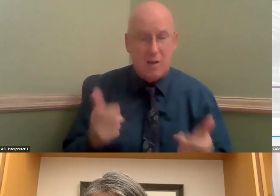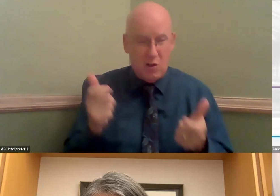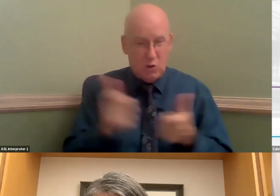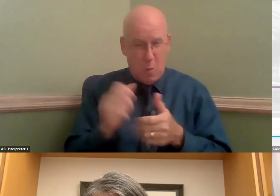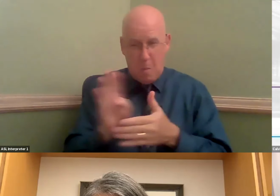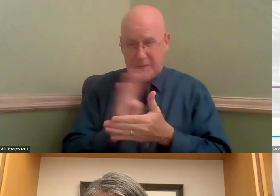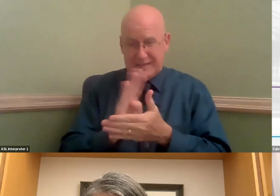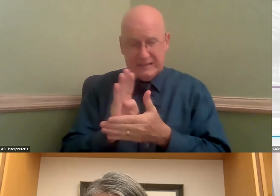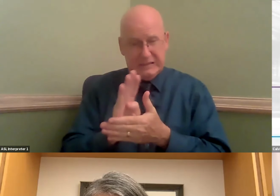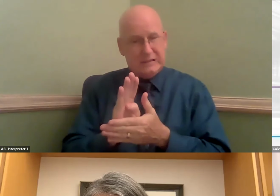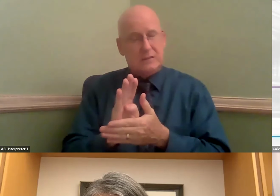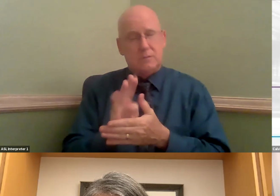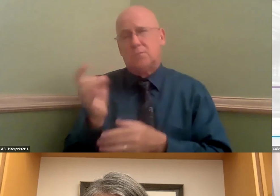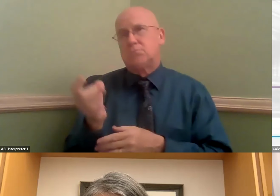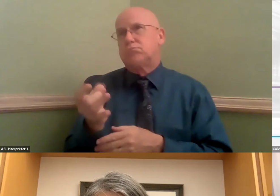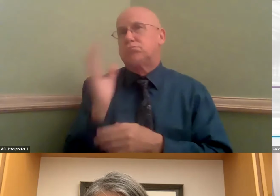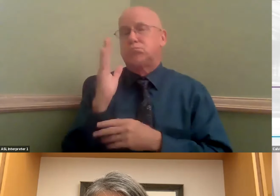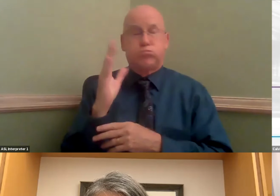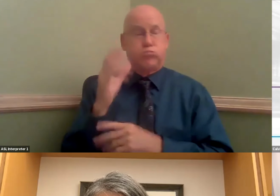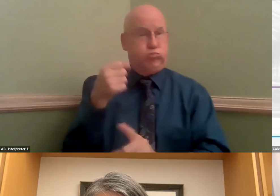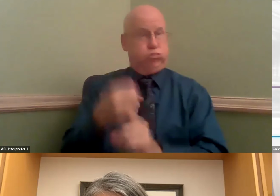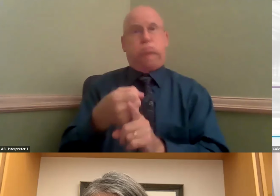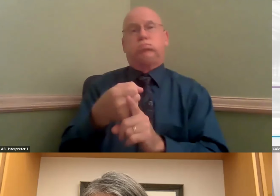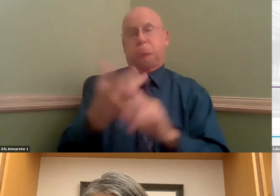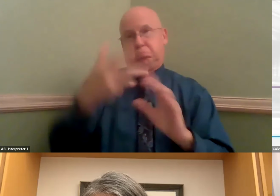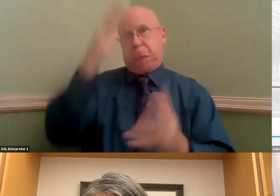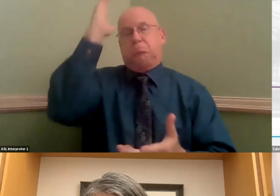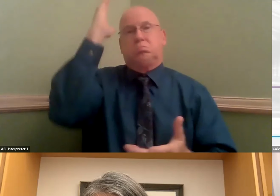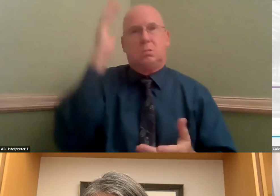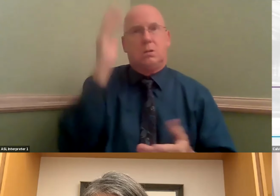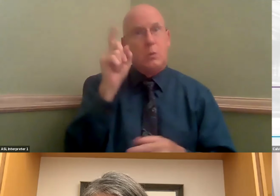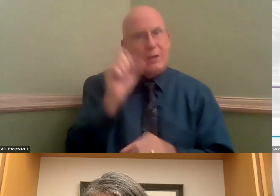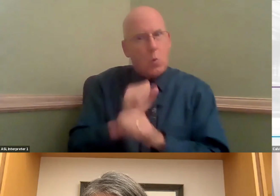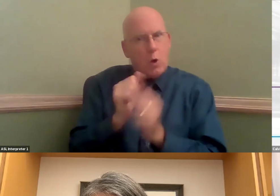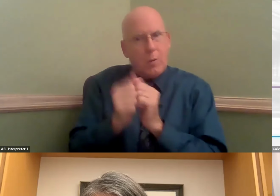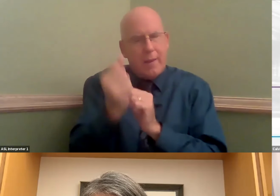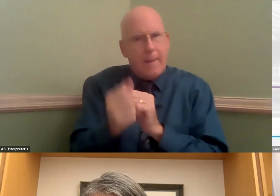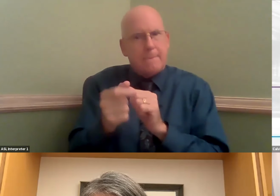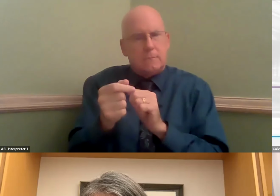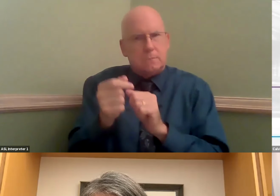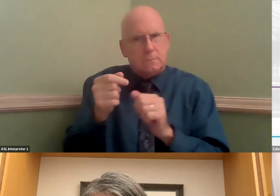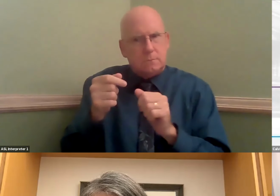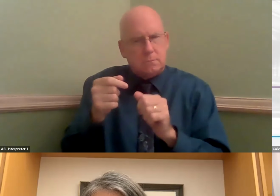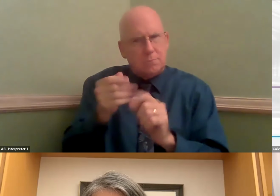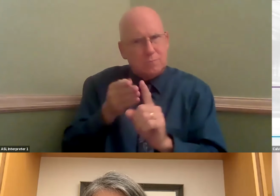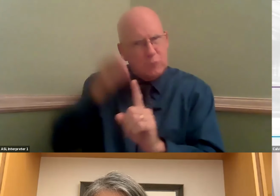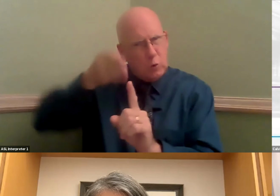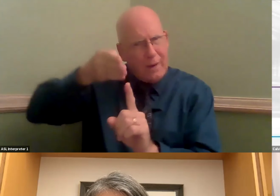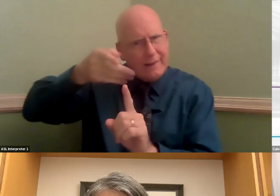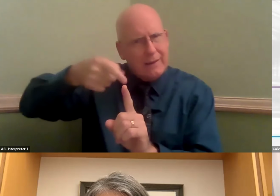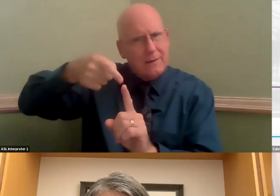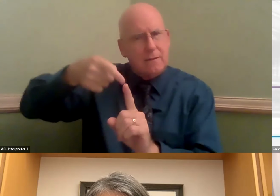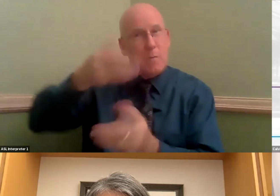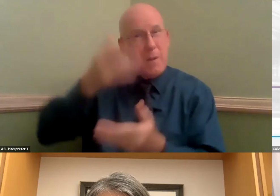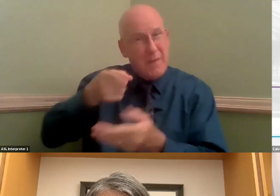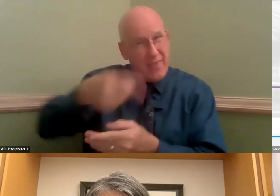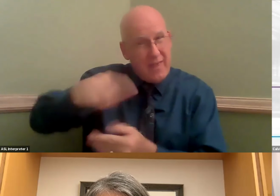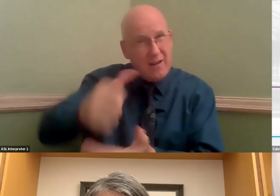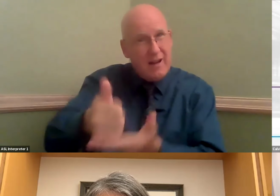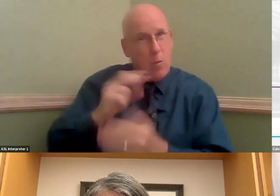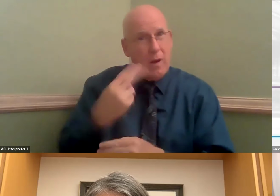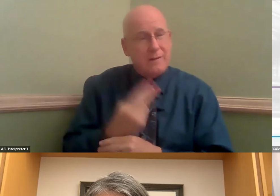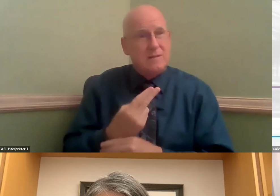been totally hit hard here, and we need to work with them directly. Perhaps they could give us a pathway on how they could operate in a way that